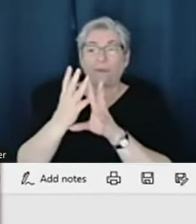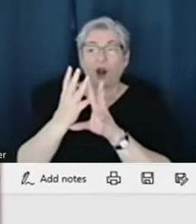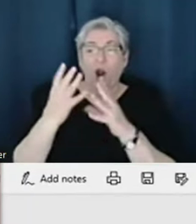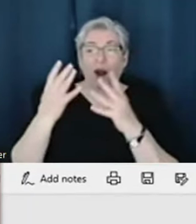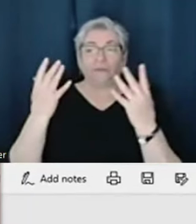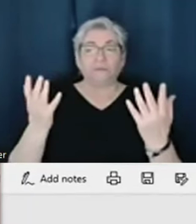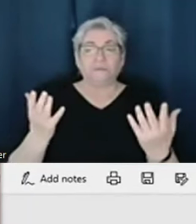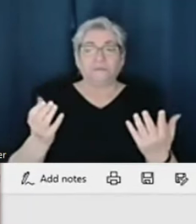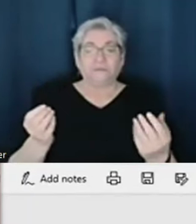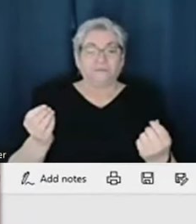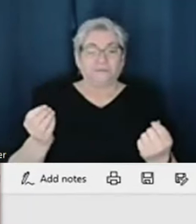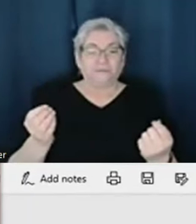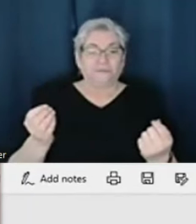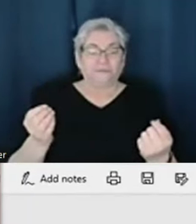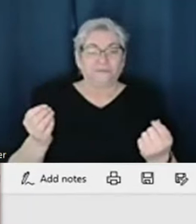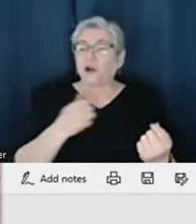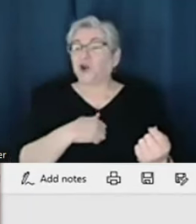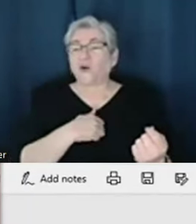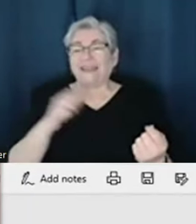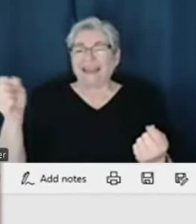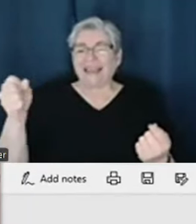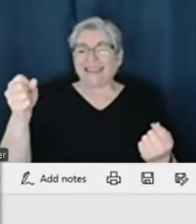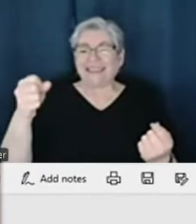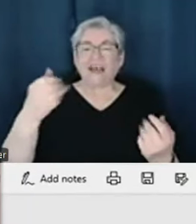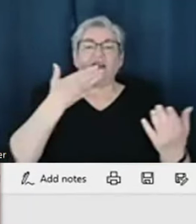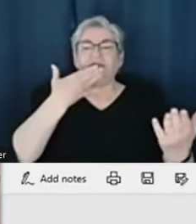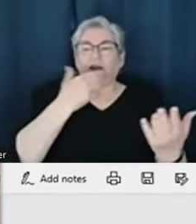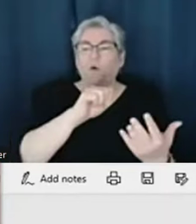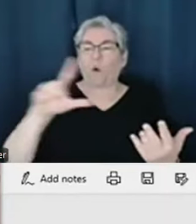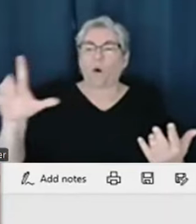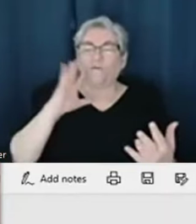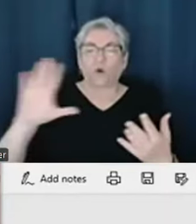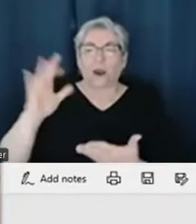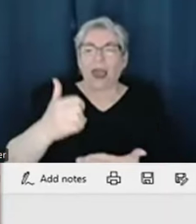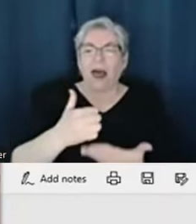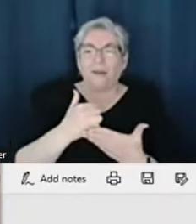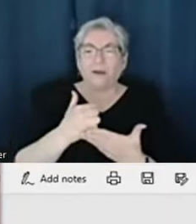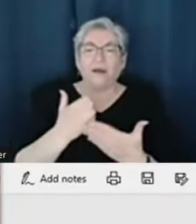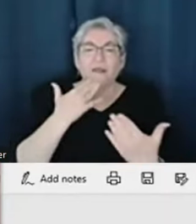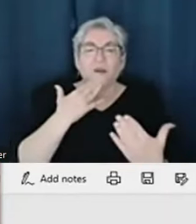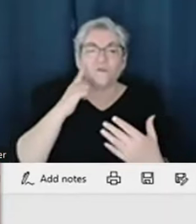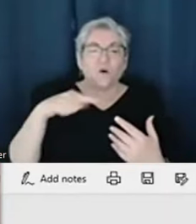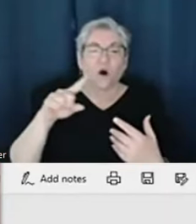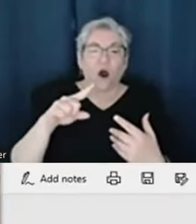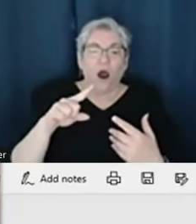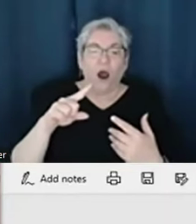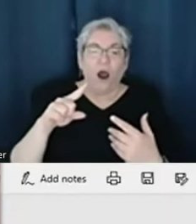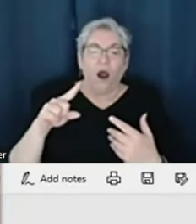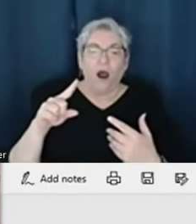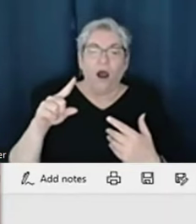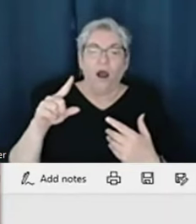So sorry. Yes. Thank you all. Thank you for your help. Thank you again to the Considines and to